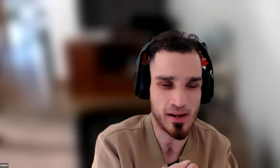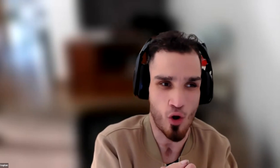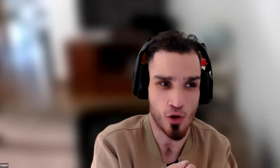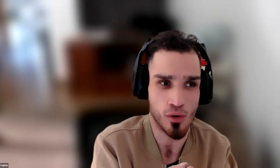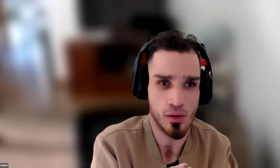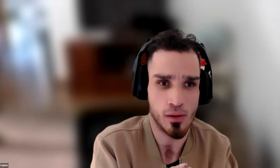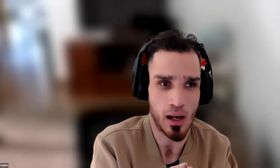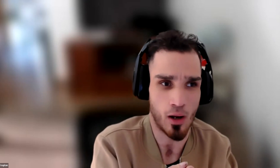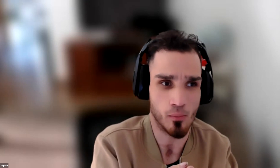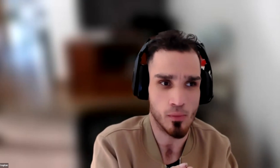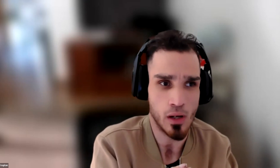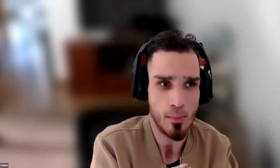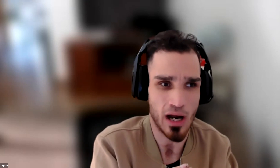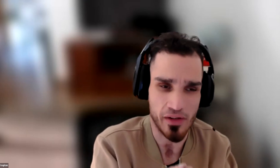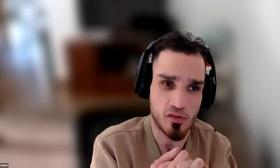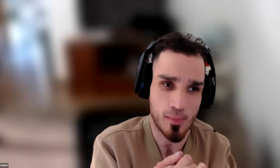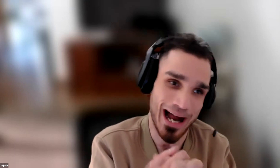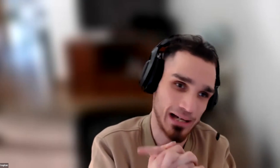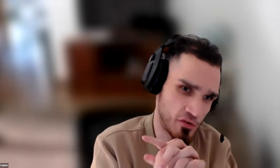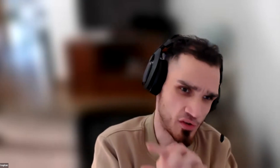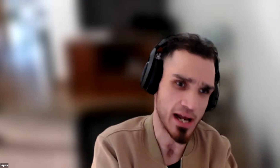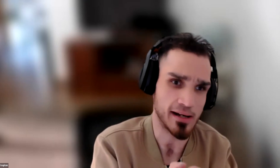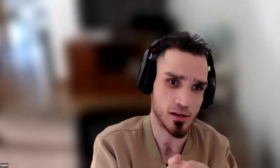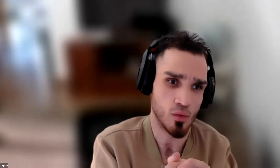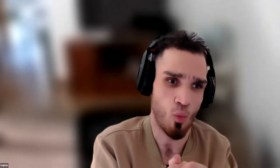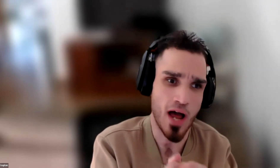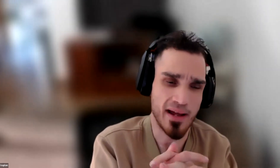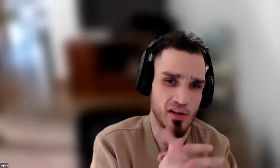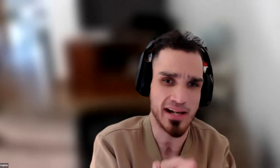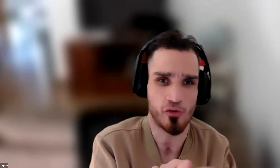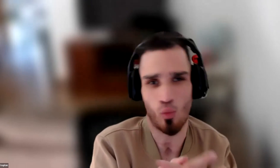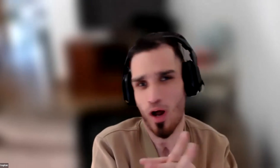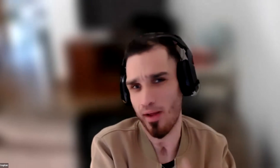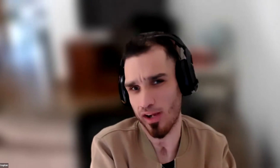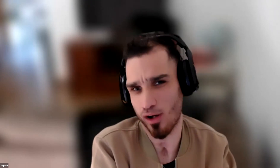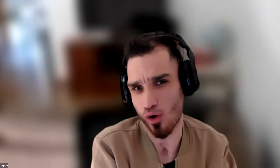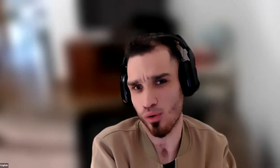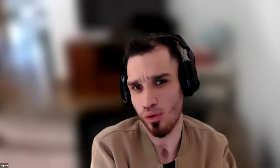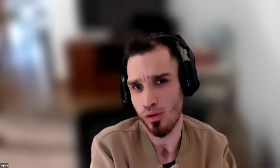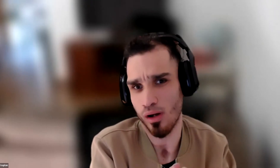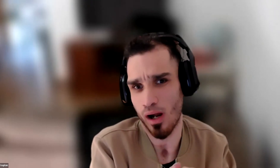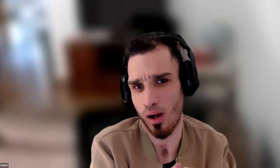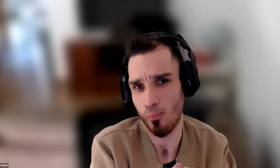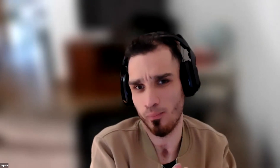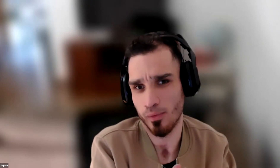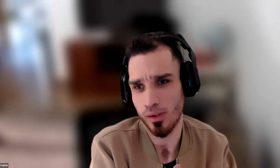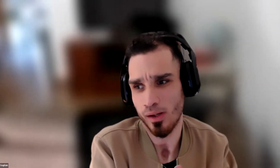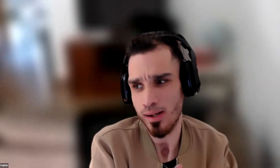for me to be heard. But I think it's about understanding why they say yes or why they say no.